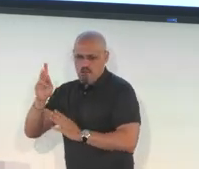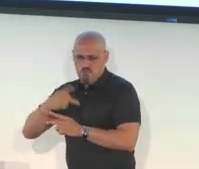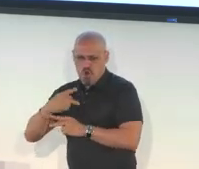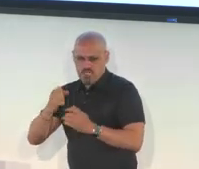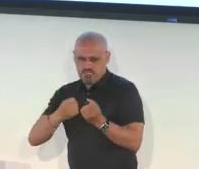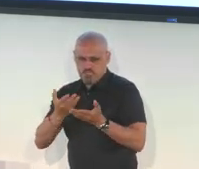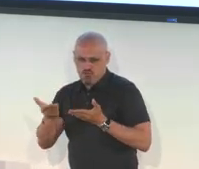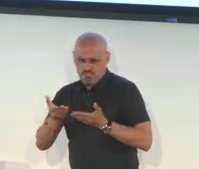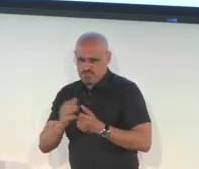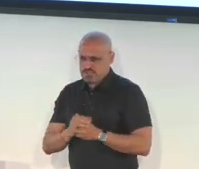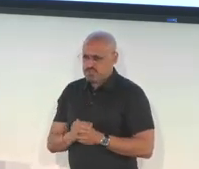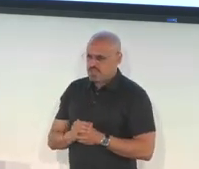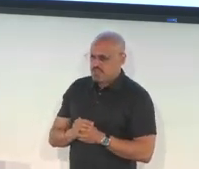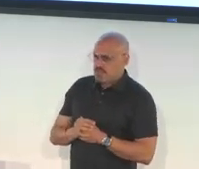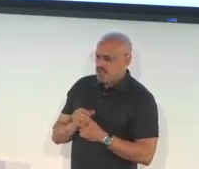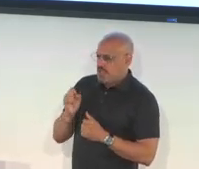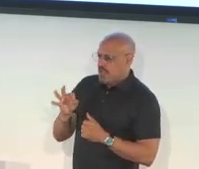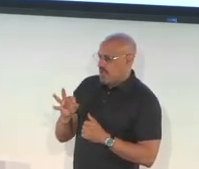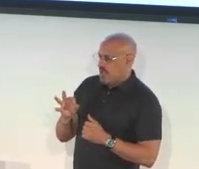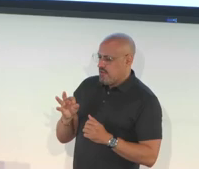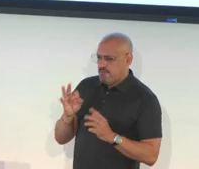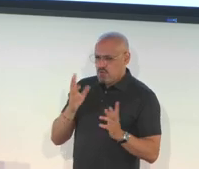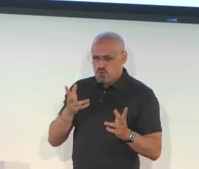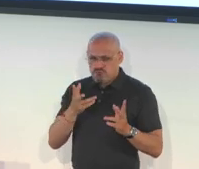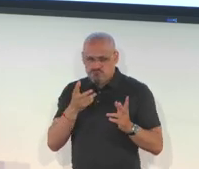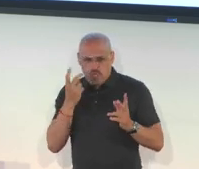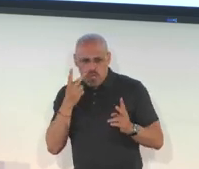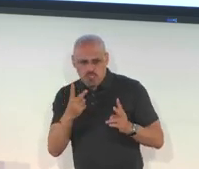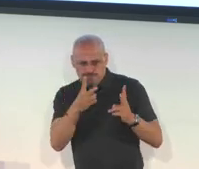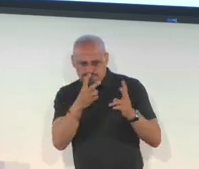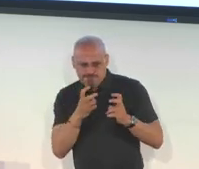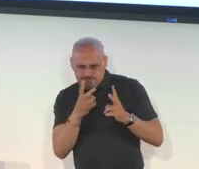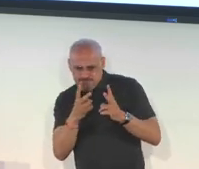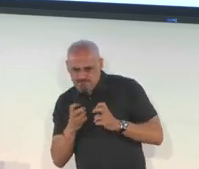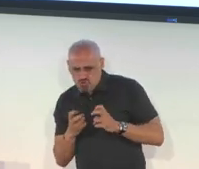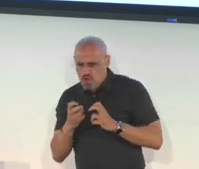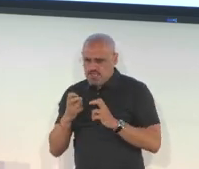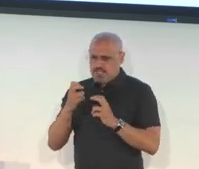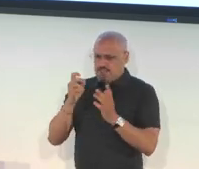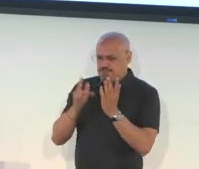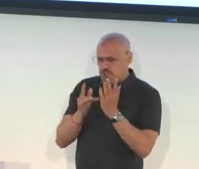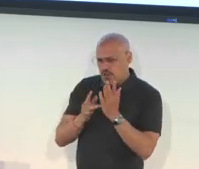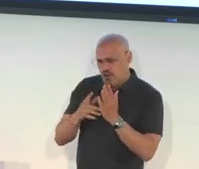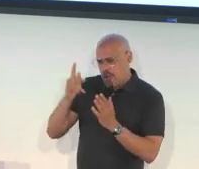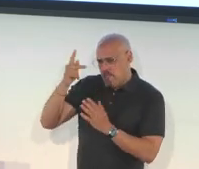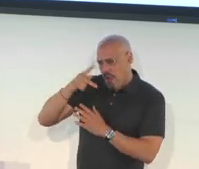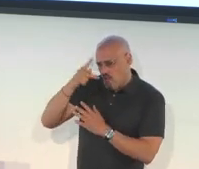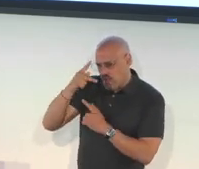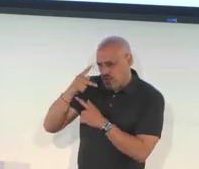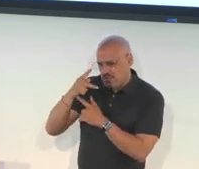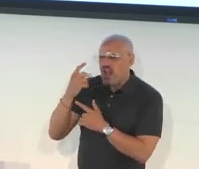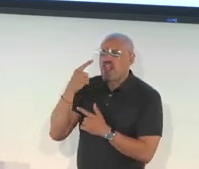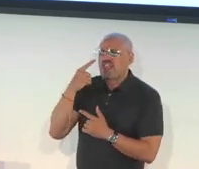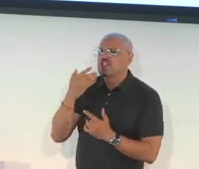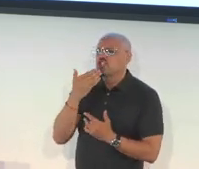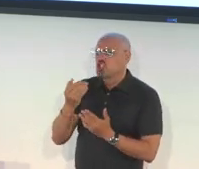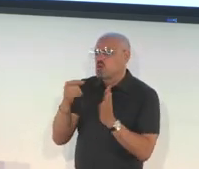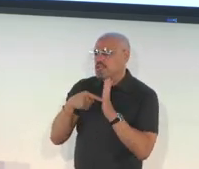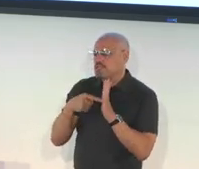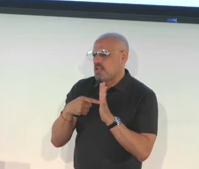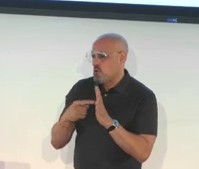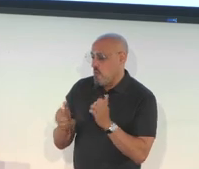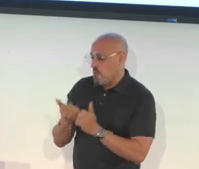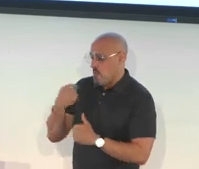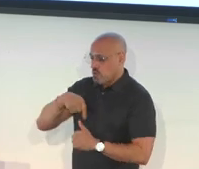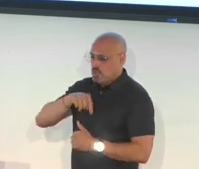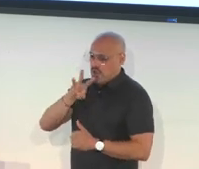services. So if we look at our extractive technology paradigm, I think is a very good example of most of our